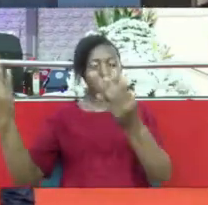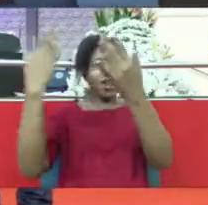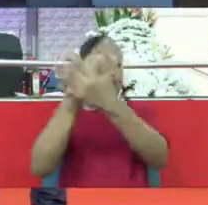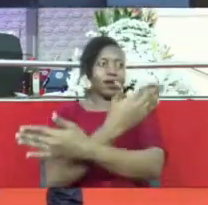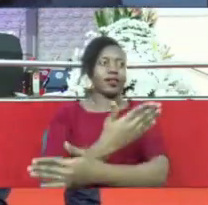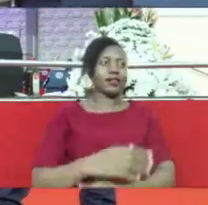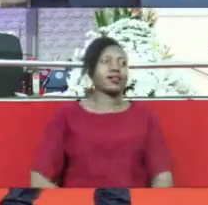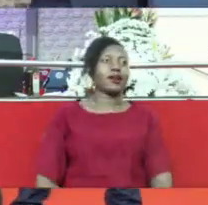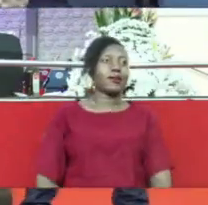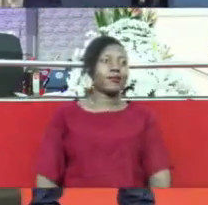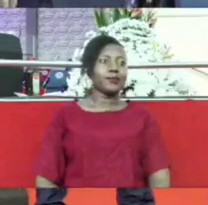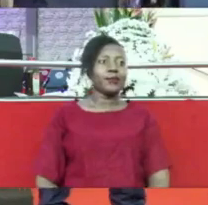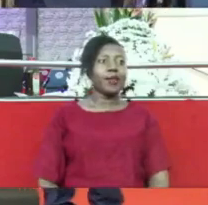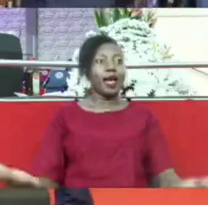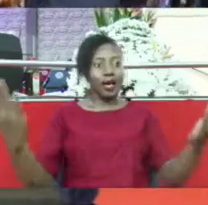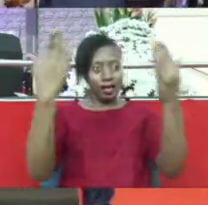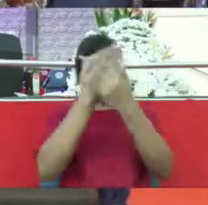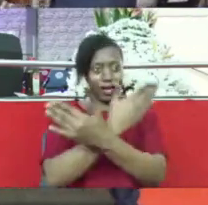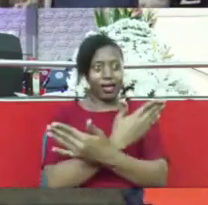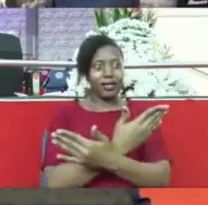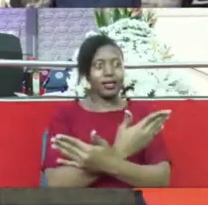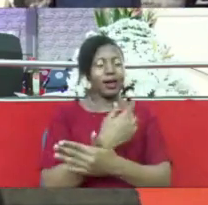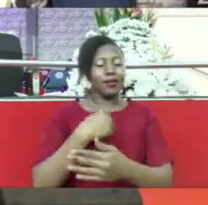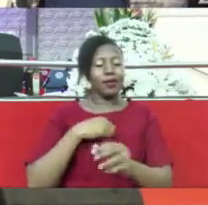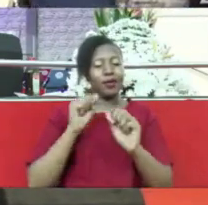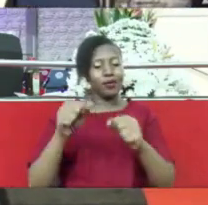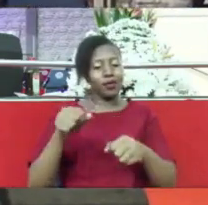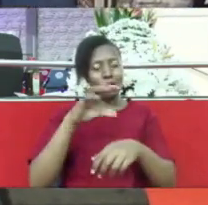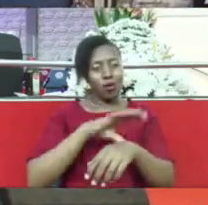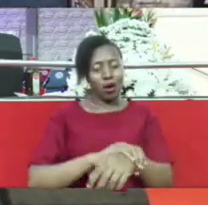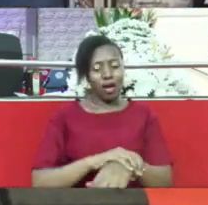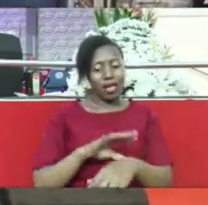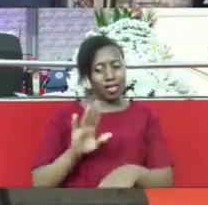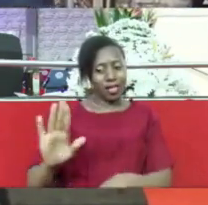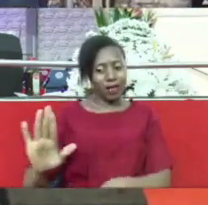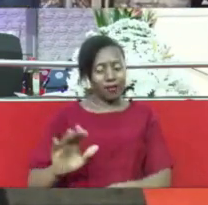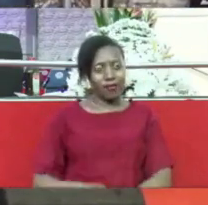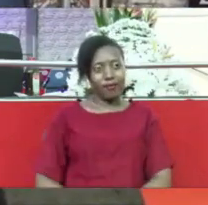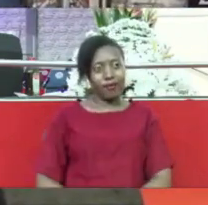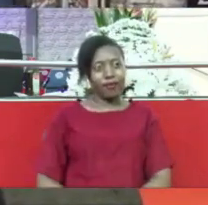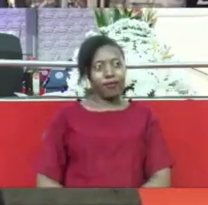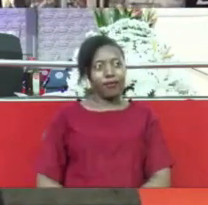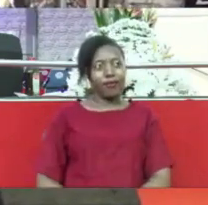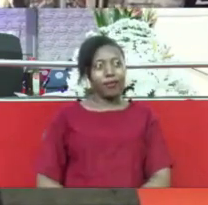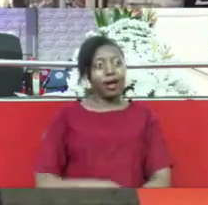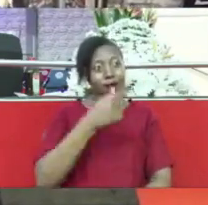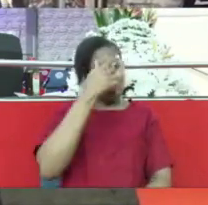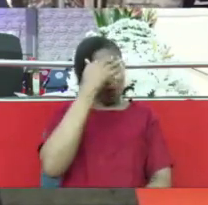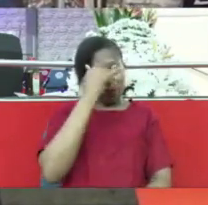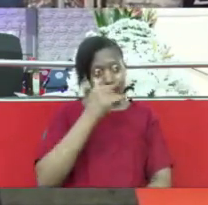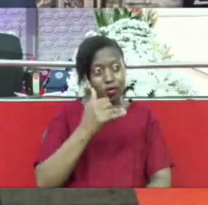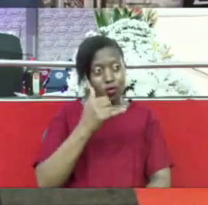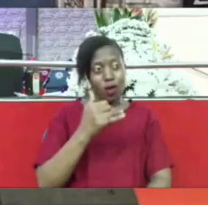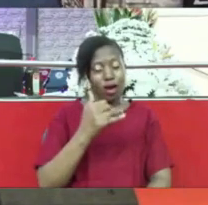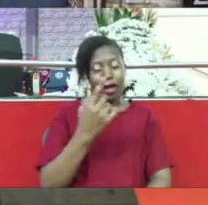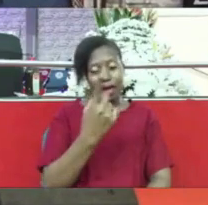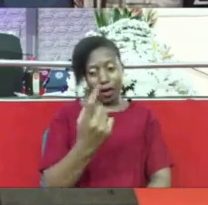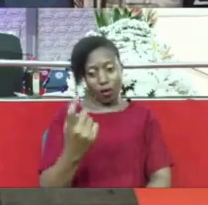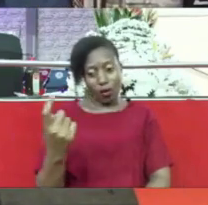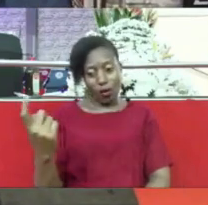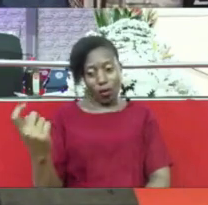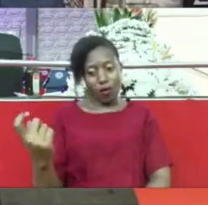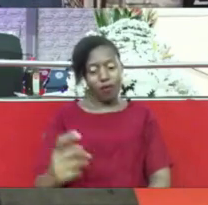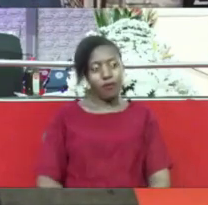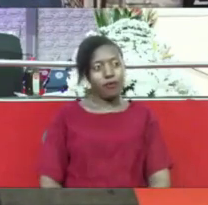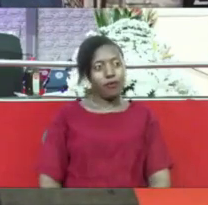ningeenda pale usiku. At night you then I'll fight them. Pale usiku ningewapata. Because a worm, kwa sababu mdudu,